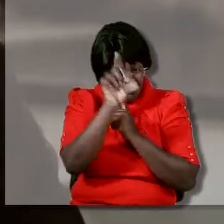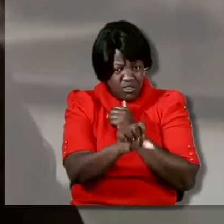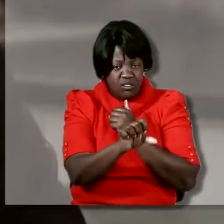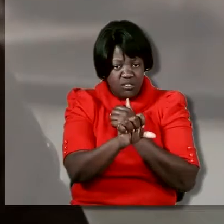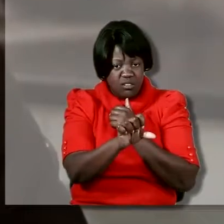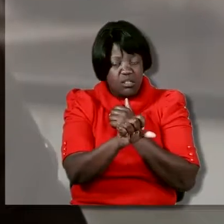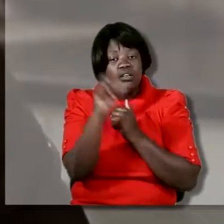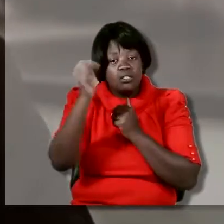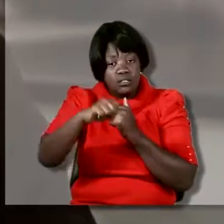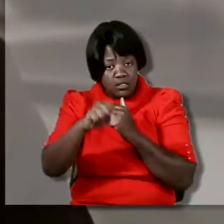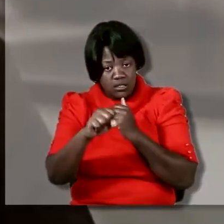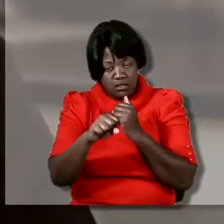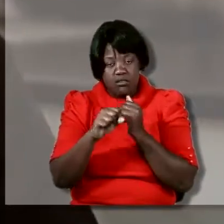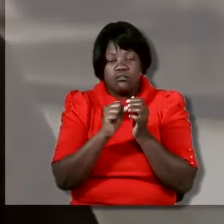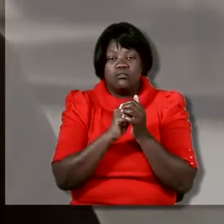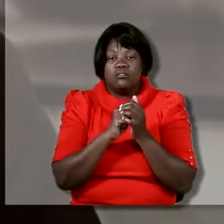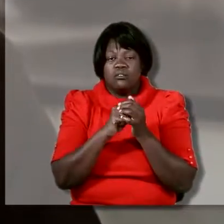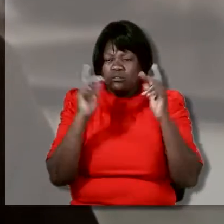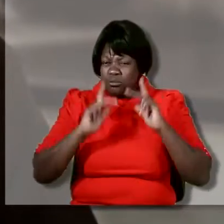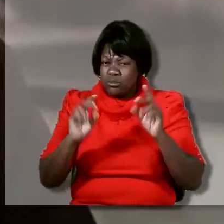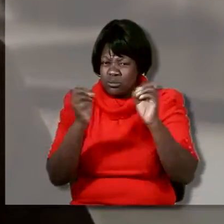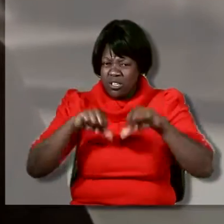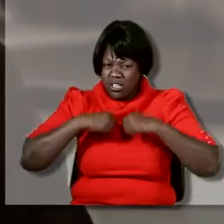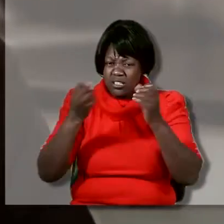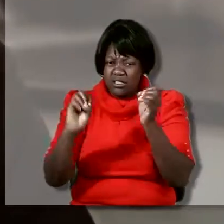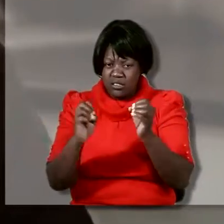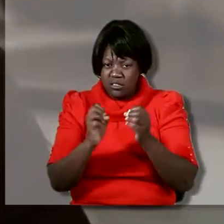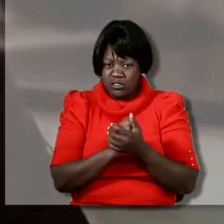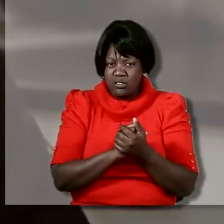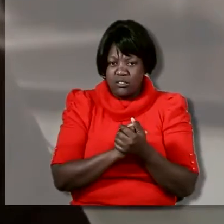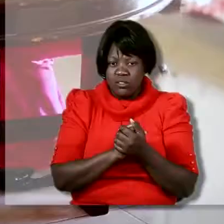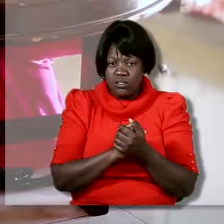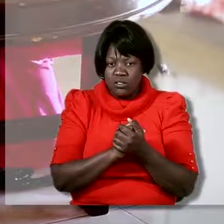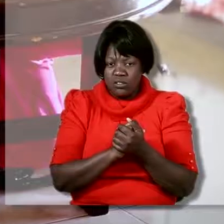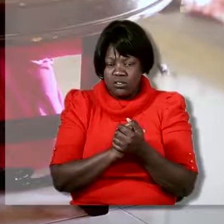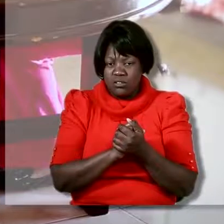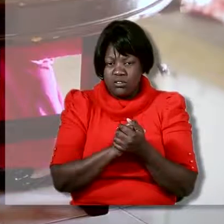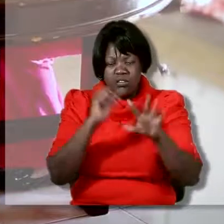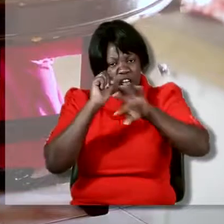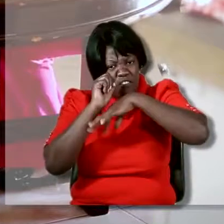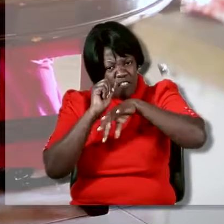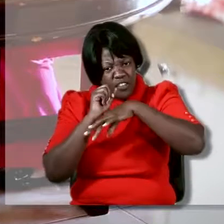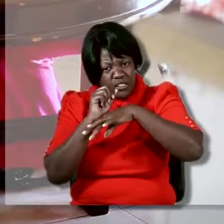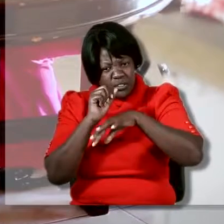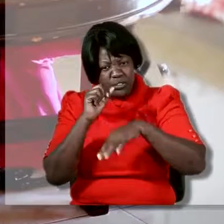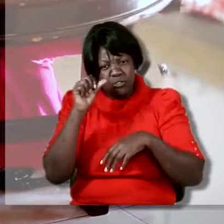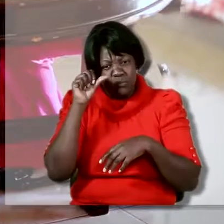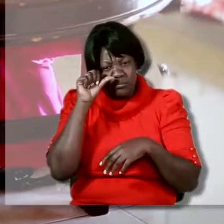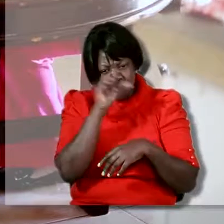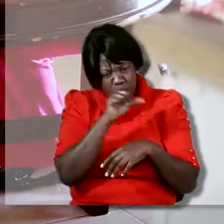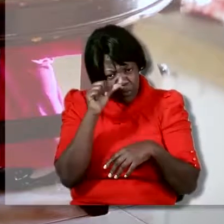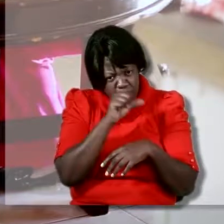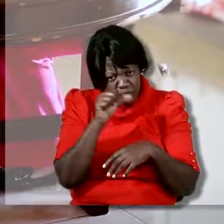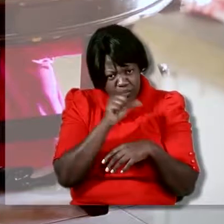But I also noticed you say rotten or poisoned vegetables would not be good for you. When referring to rotten or poisoned vegetables, you